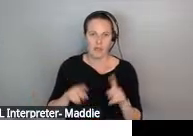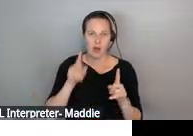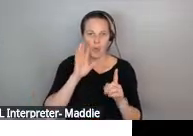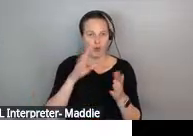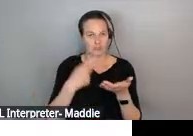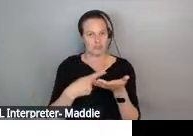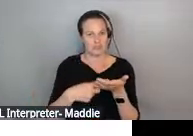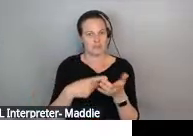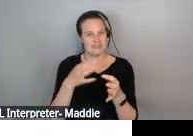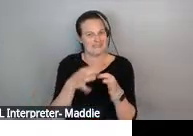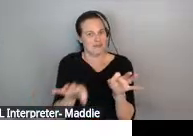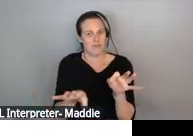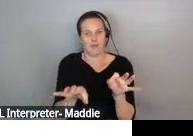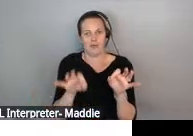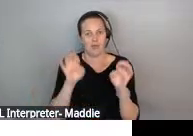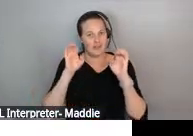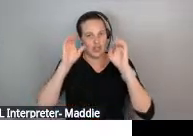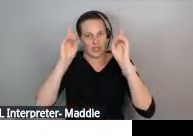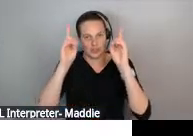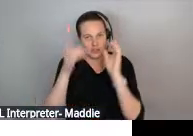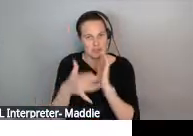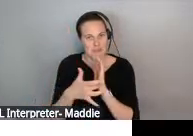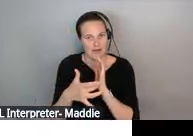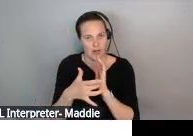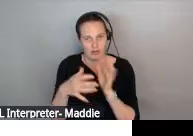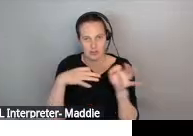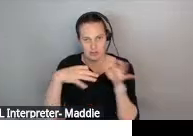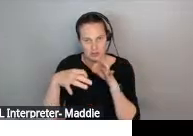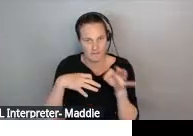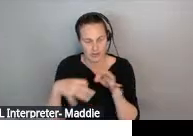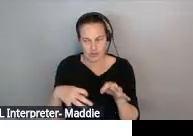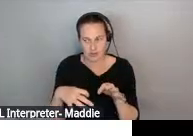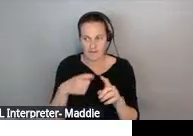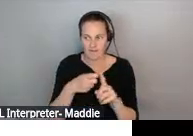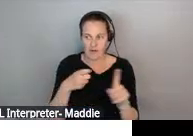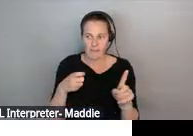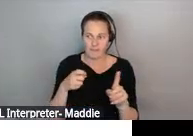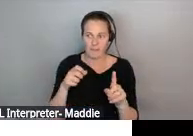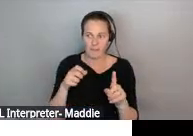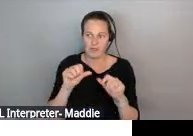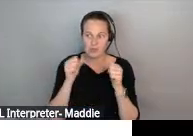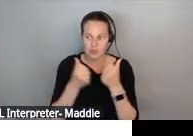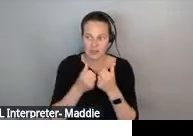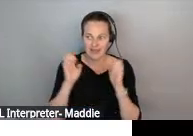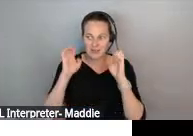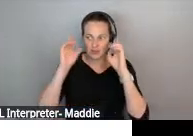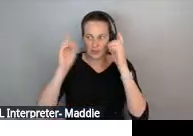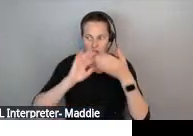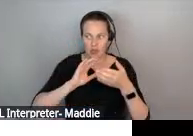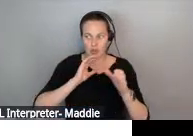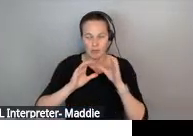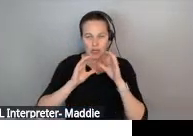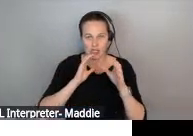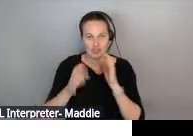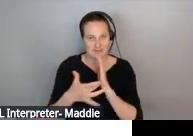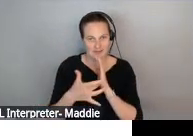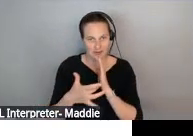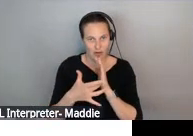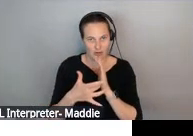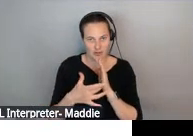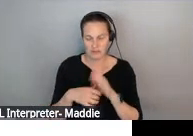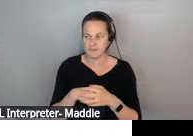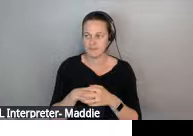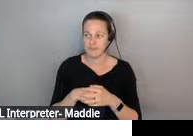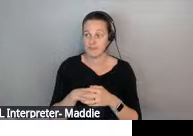definition of educational technology. And this comes from the Association of Educational Communications and Technology.